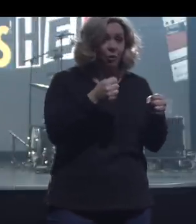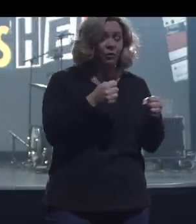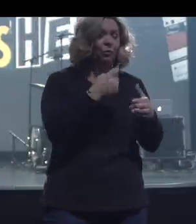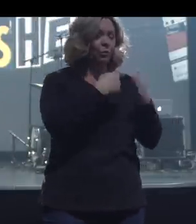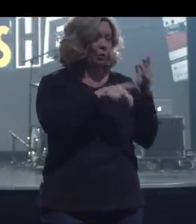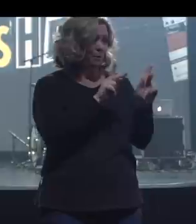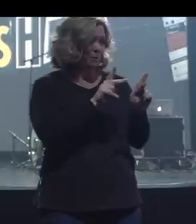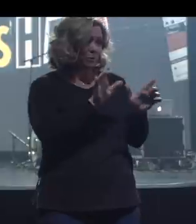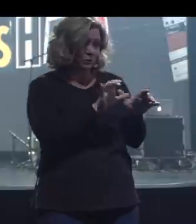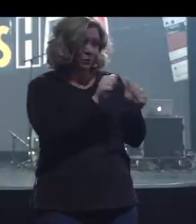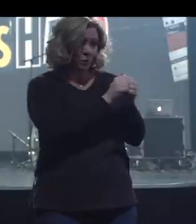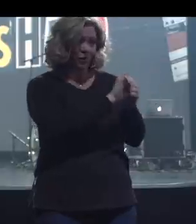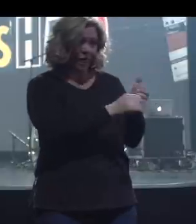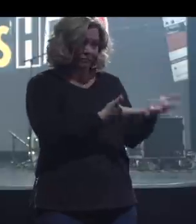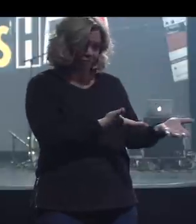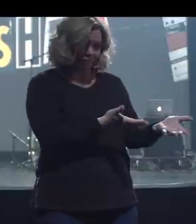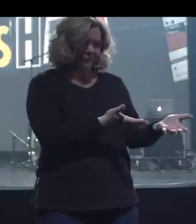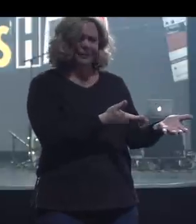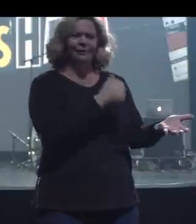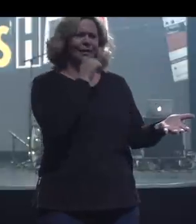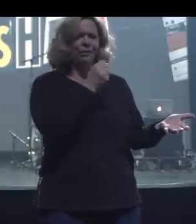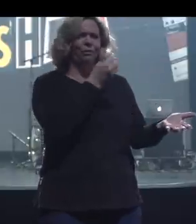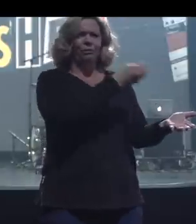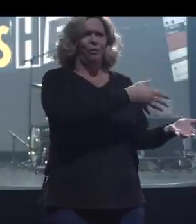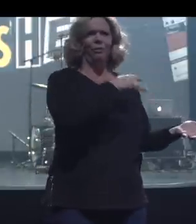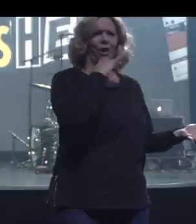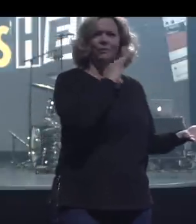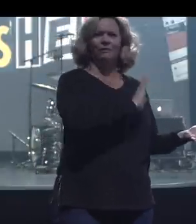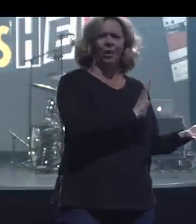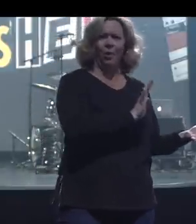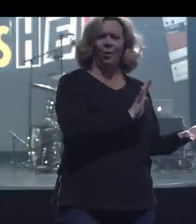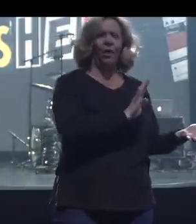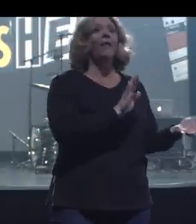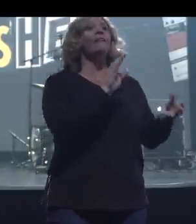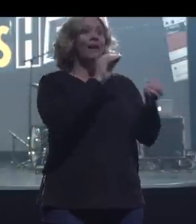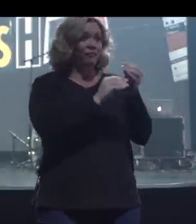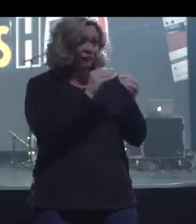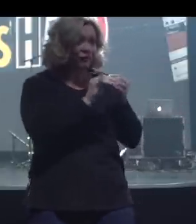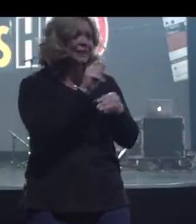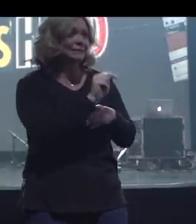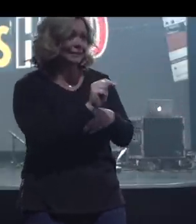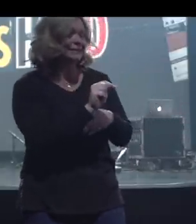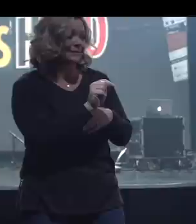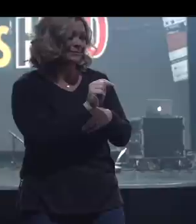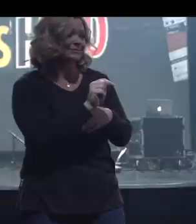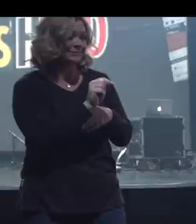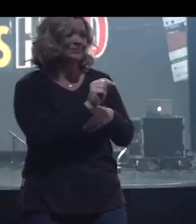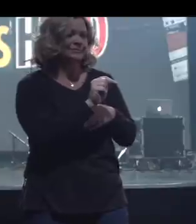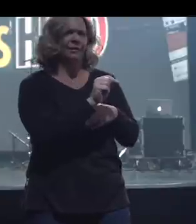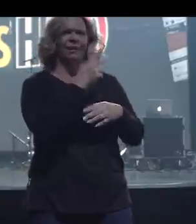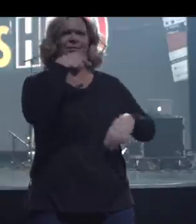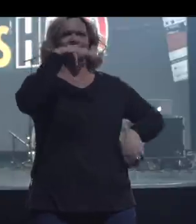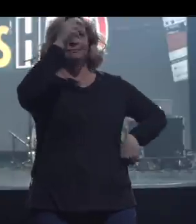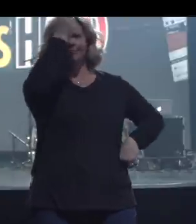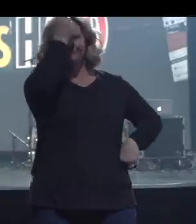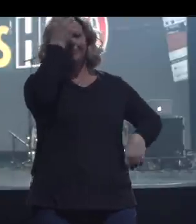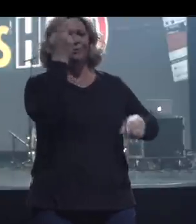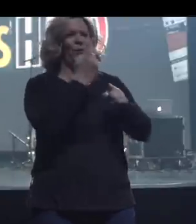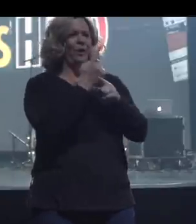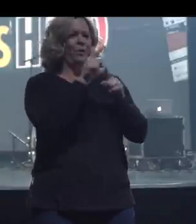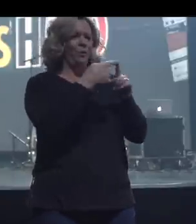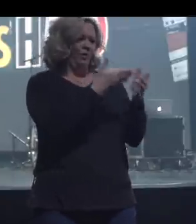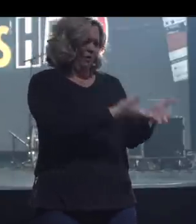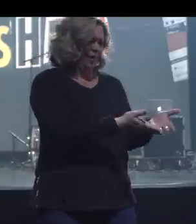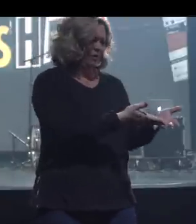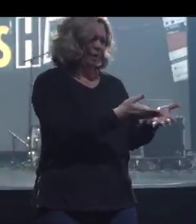did? No, they didn't throw it away. They actually fixed it. You're like, that's so dumb. When something breaks,